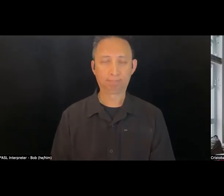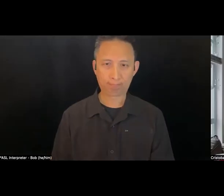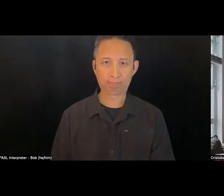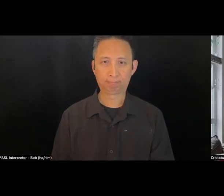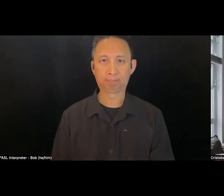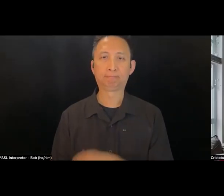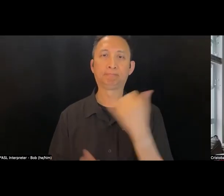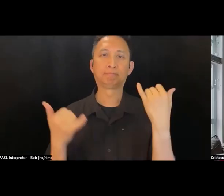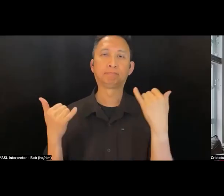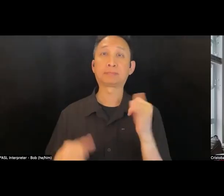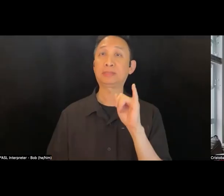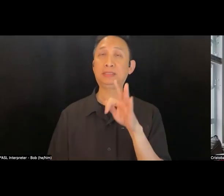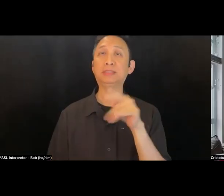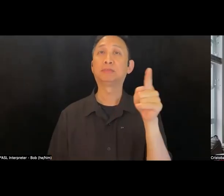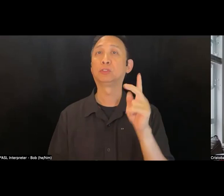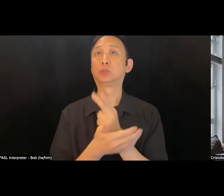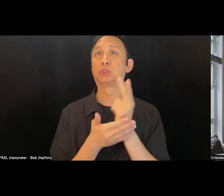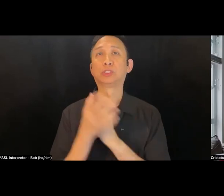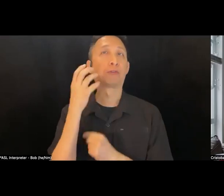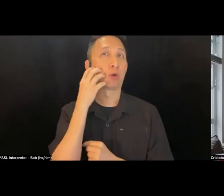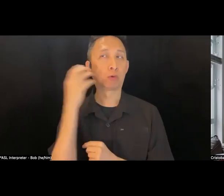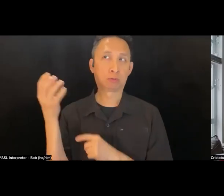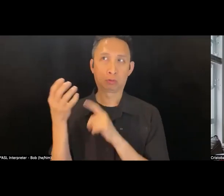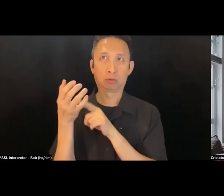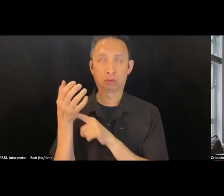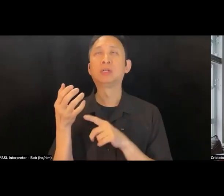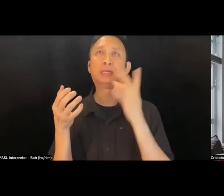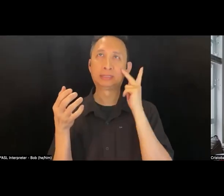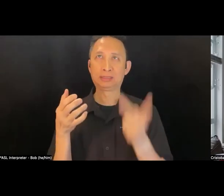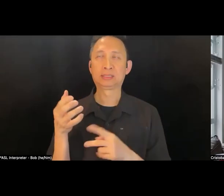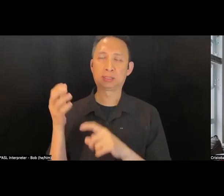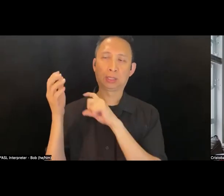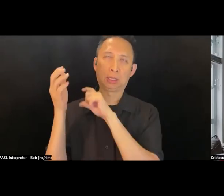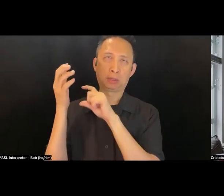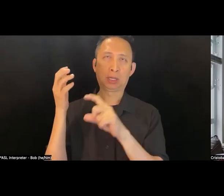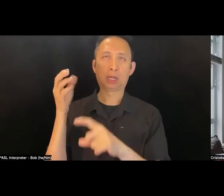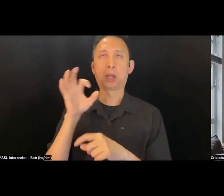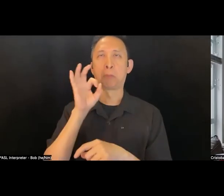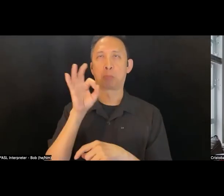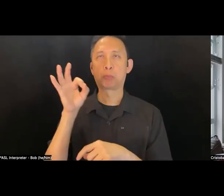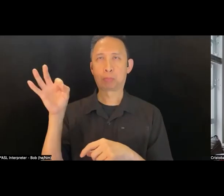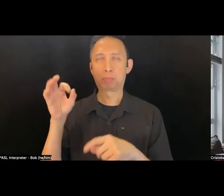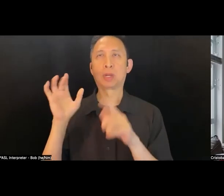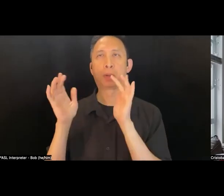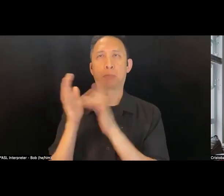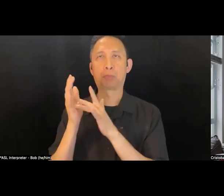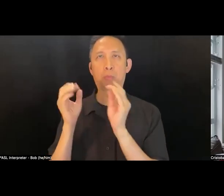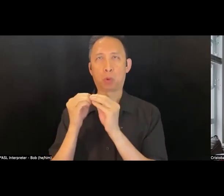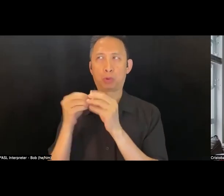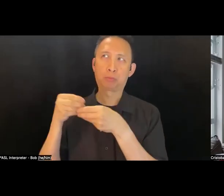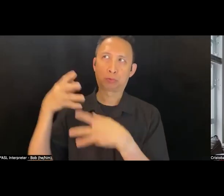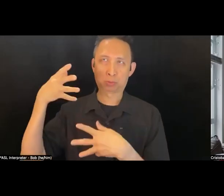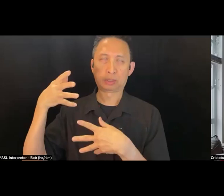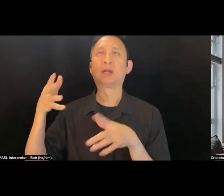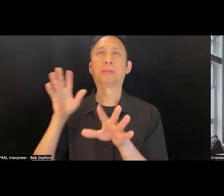If you're coming in from a mobile device, you will see three dots that say more. Then you'll see language interpretation, and then you'll see English or Spanish